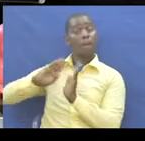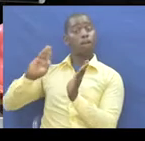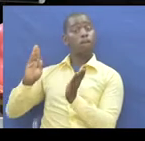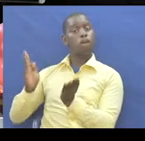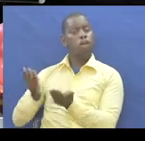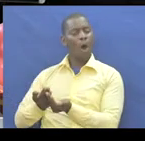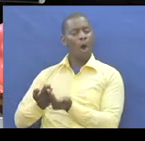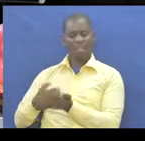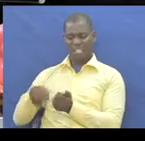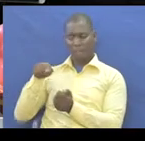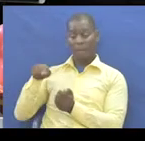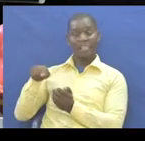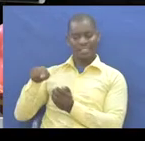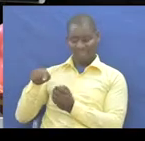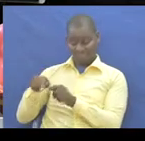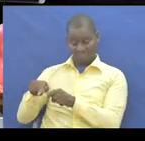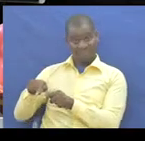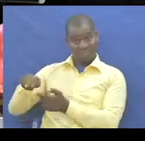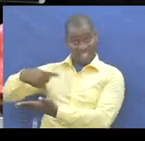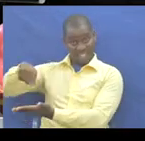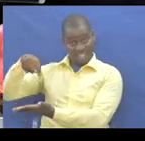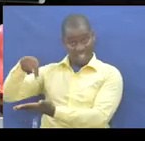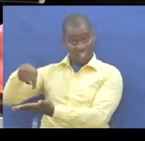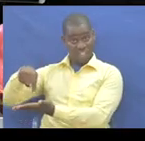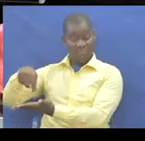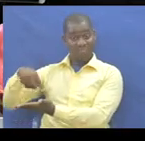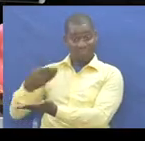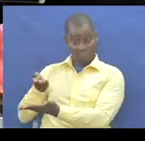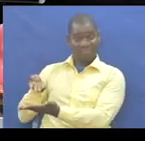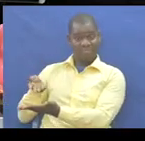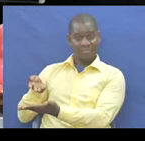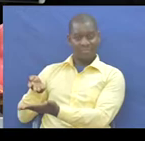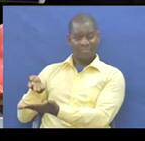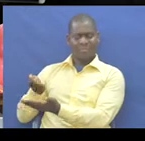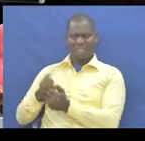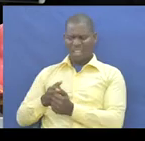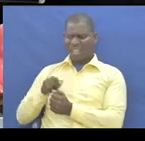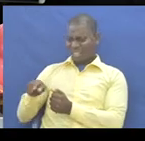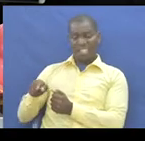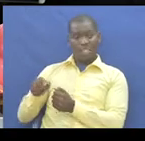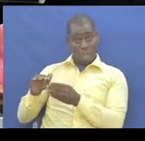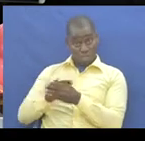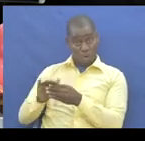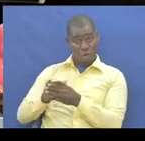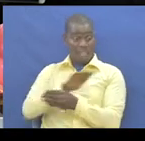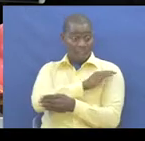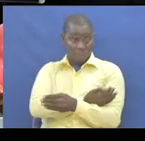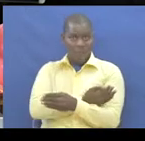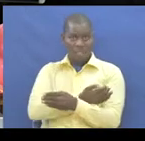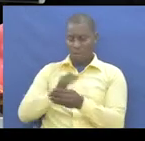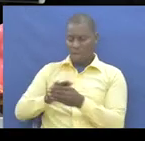players on the ground just playing with ball. Now, if this ball is at the point here